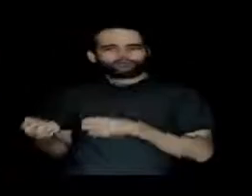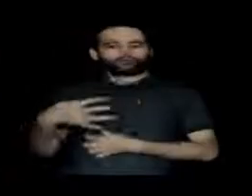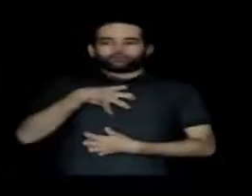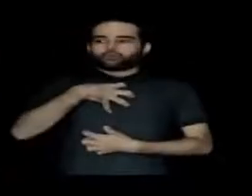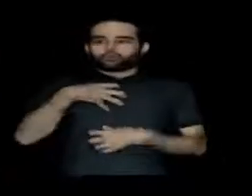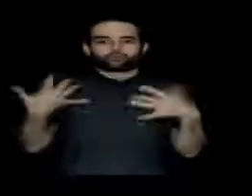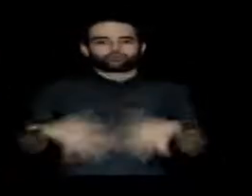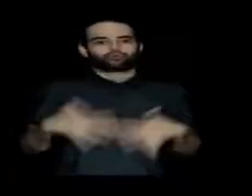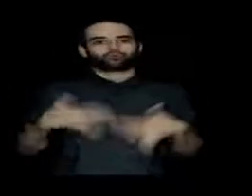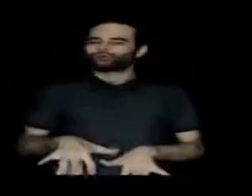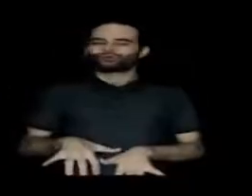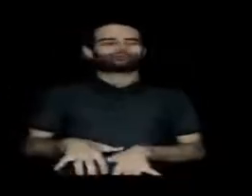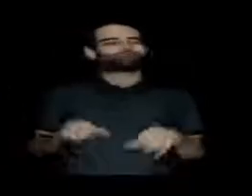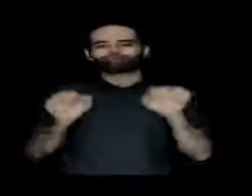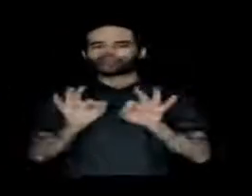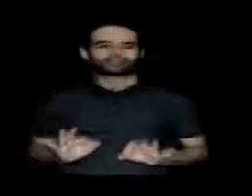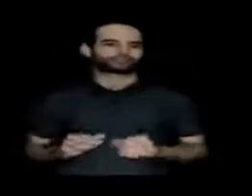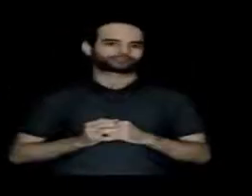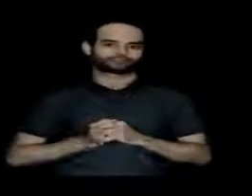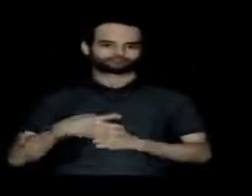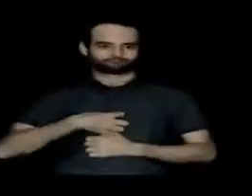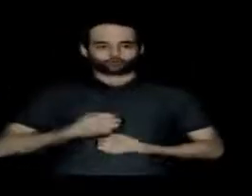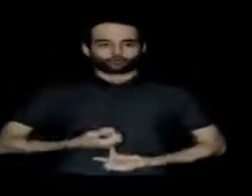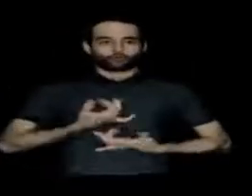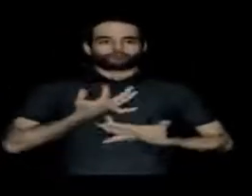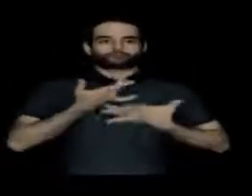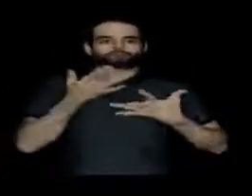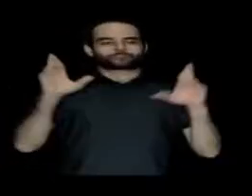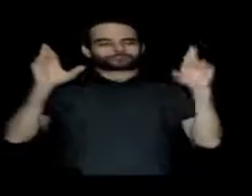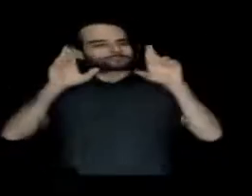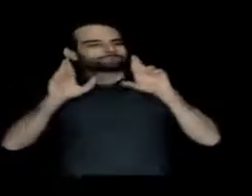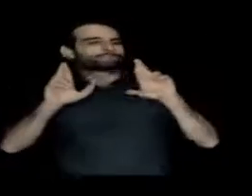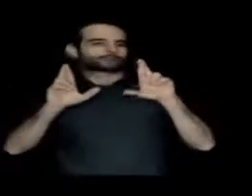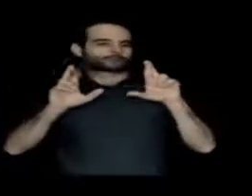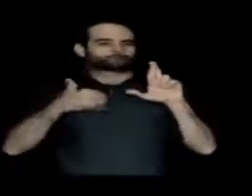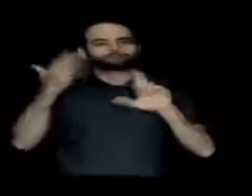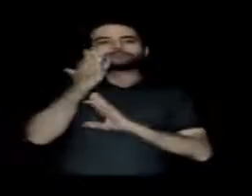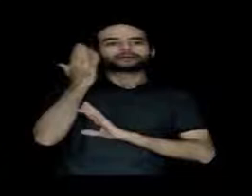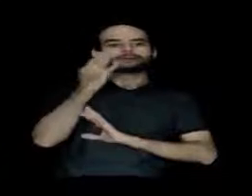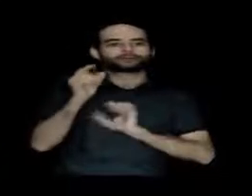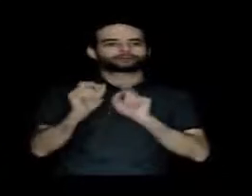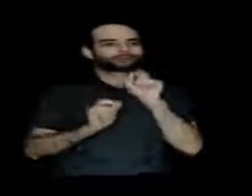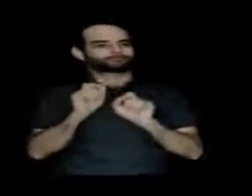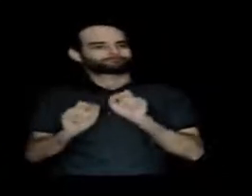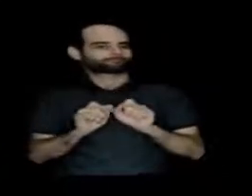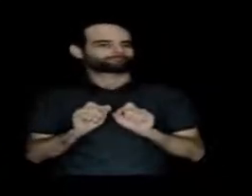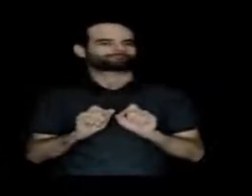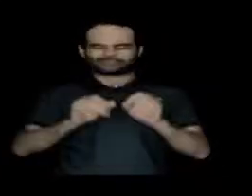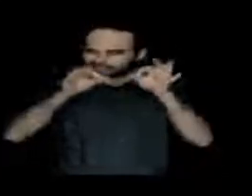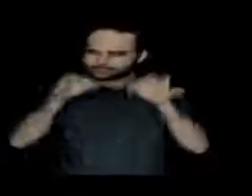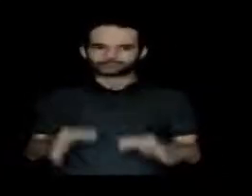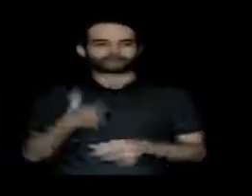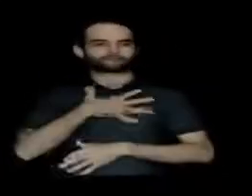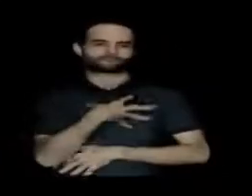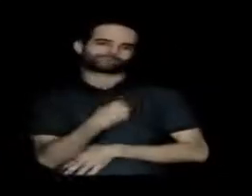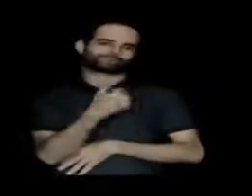in São Paulo. I went back to Guanambi at the time and I spoke to my husband. It was already